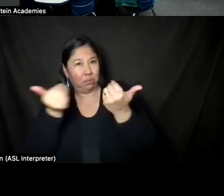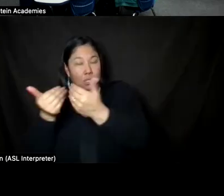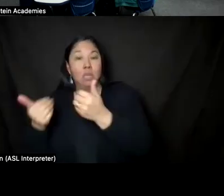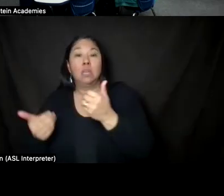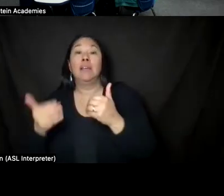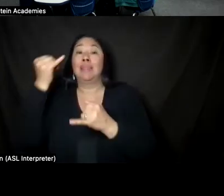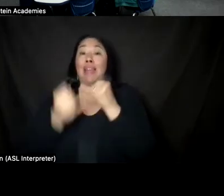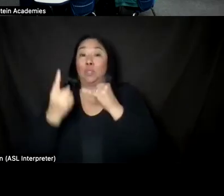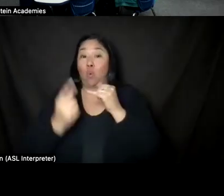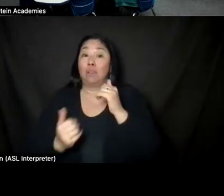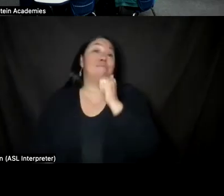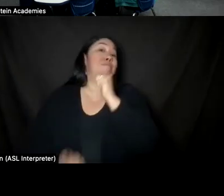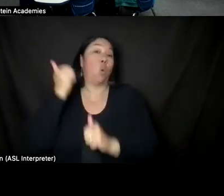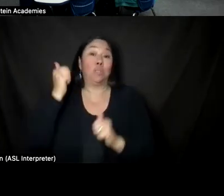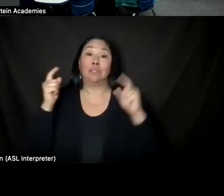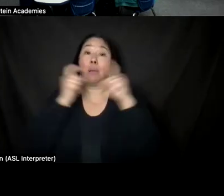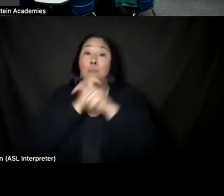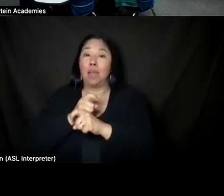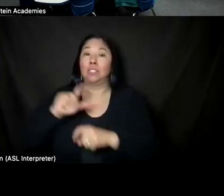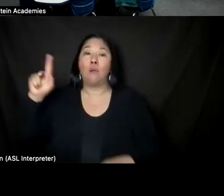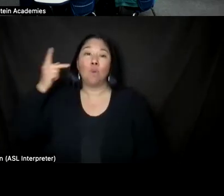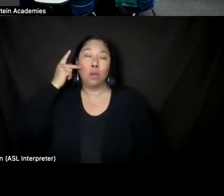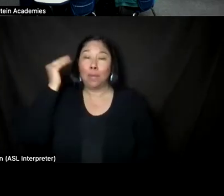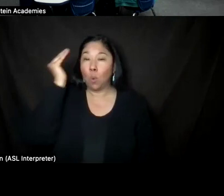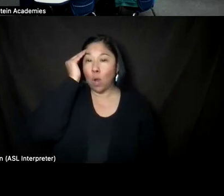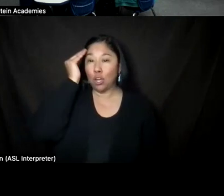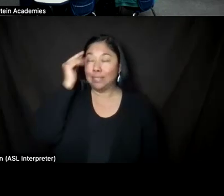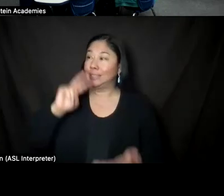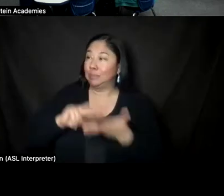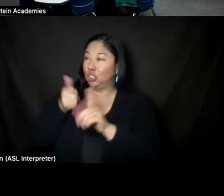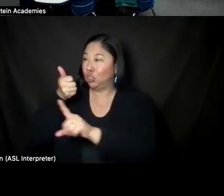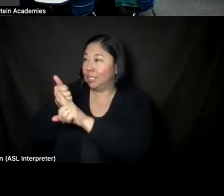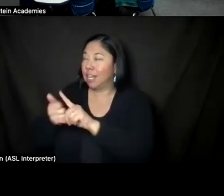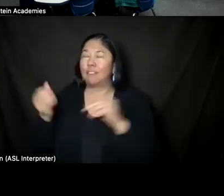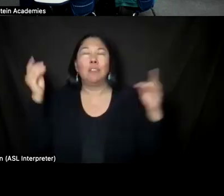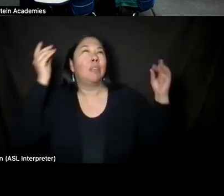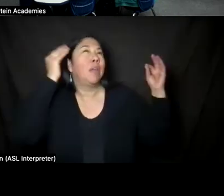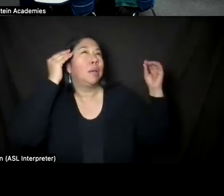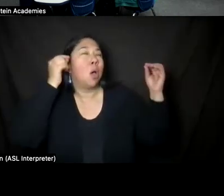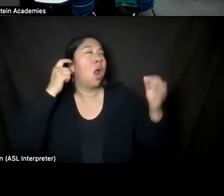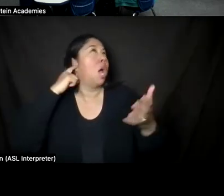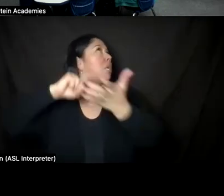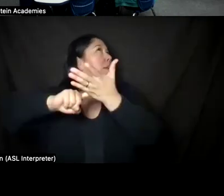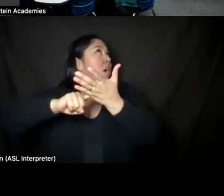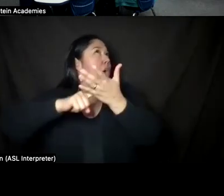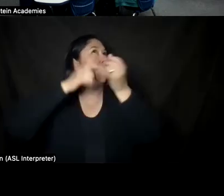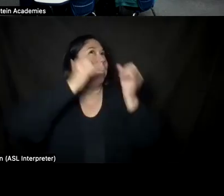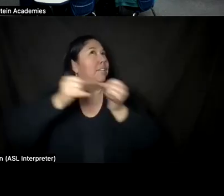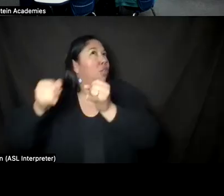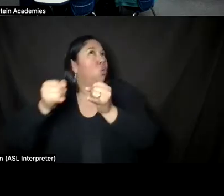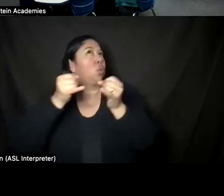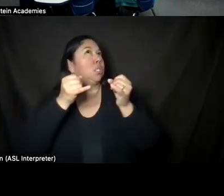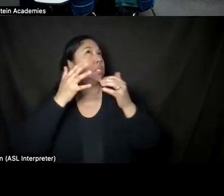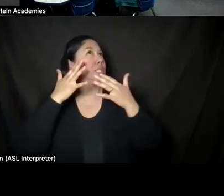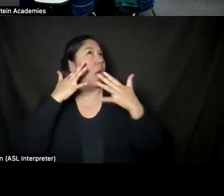the phonemic awareness. That's being able to think about and identify at the individual sound level. What's the first sound? What's